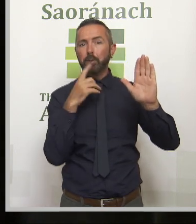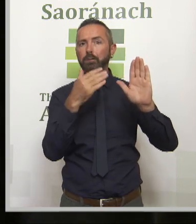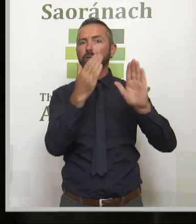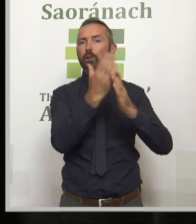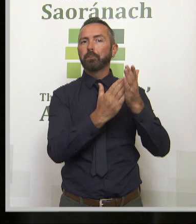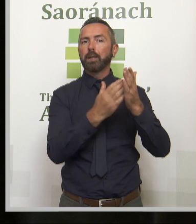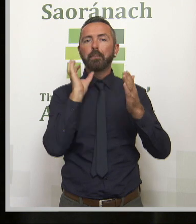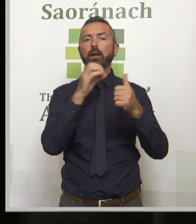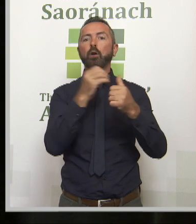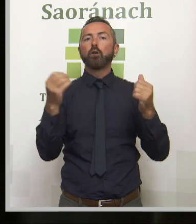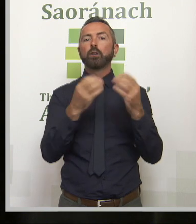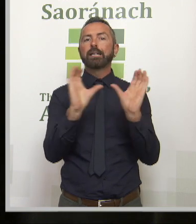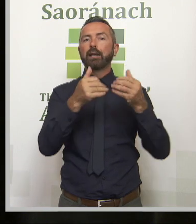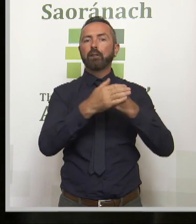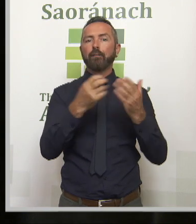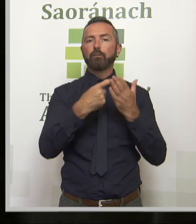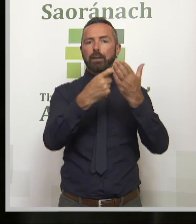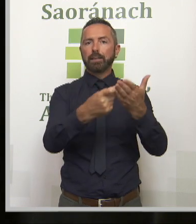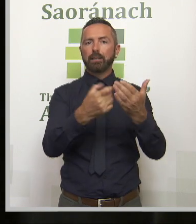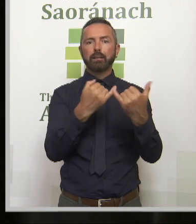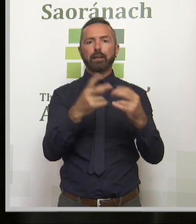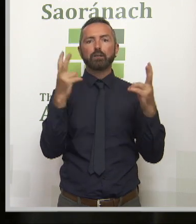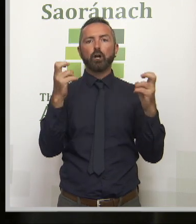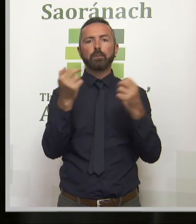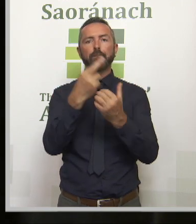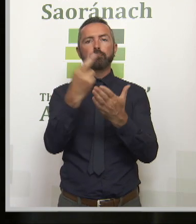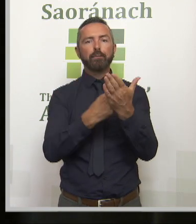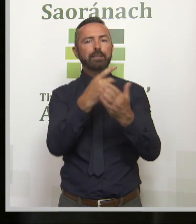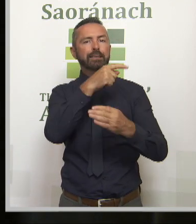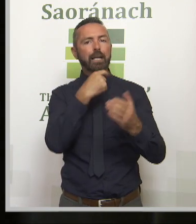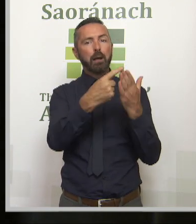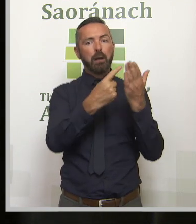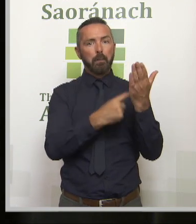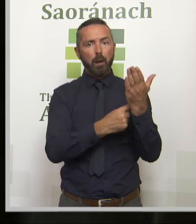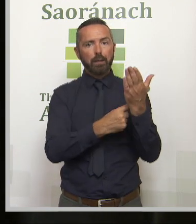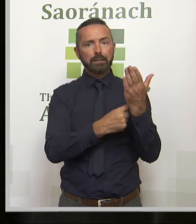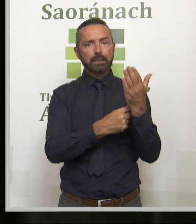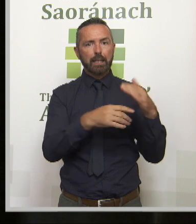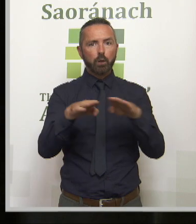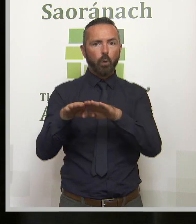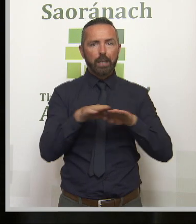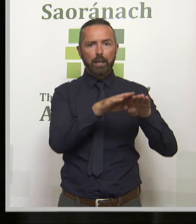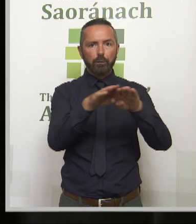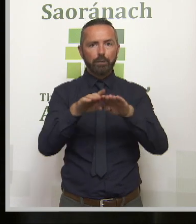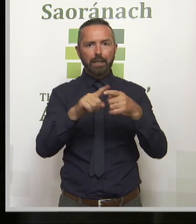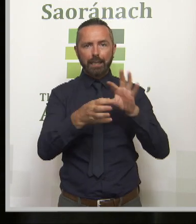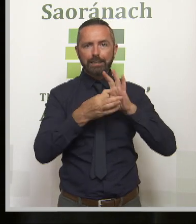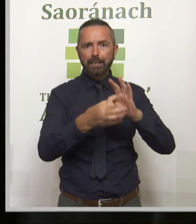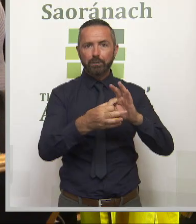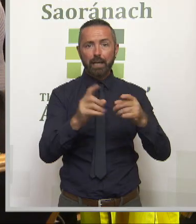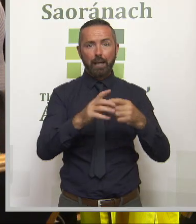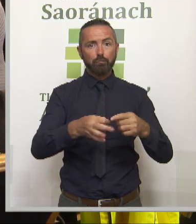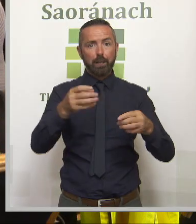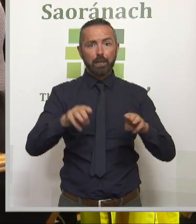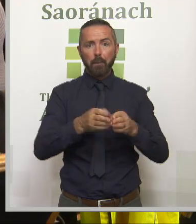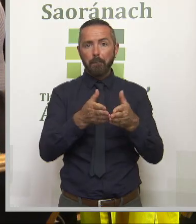category of recommendations. Again, if you look at the terms of reference, it says policy coherence and synergies and greater public understanding. So